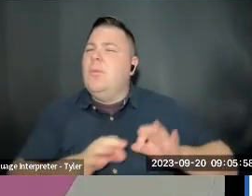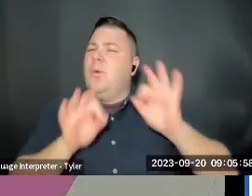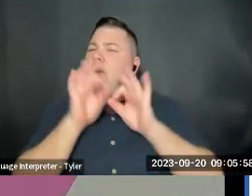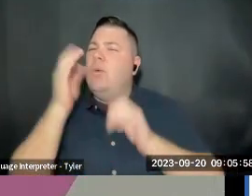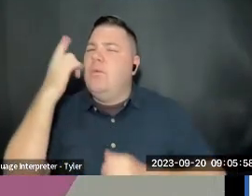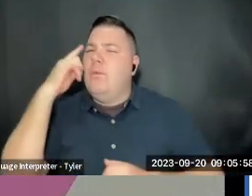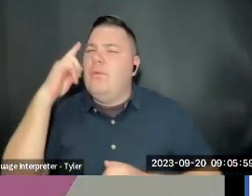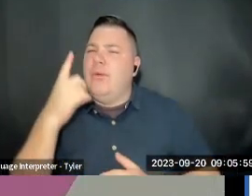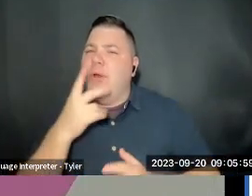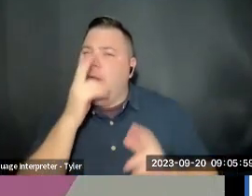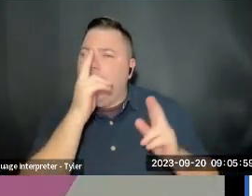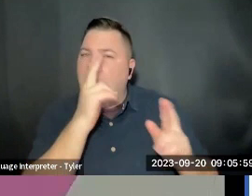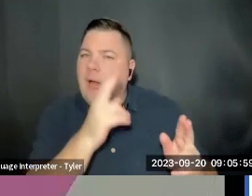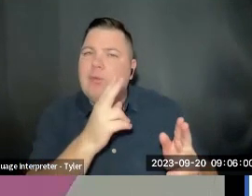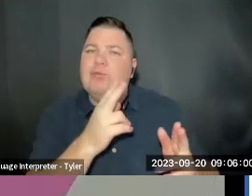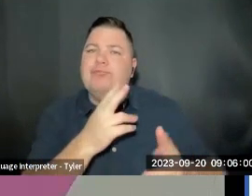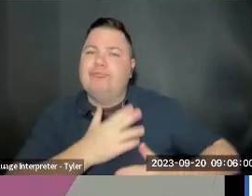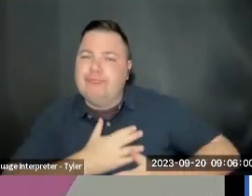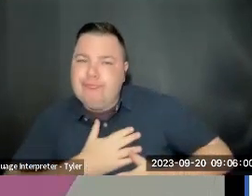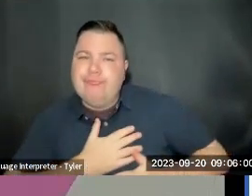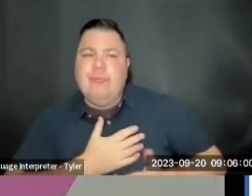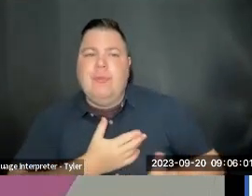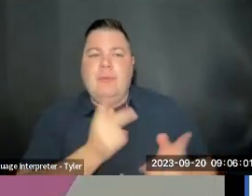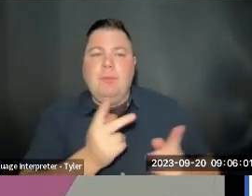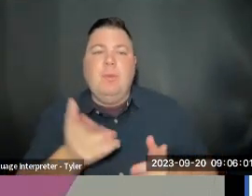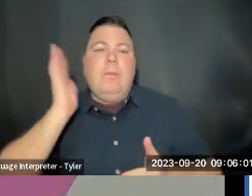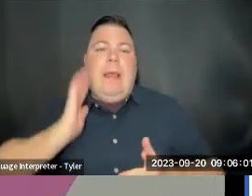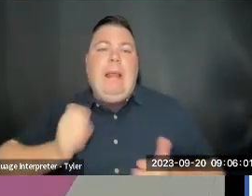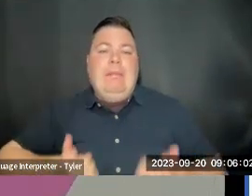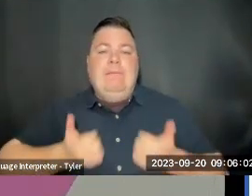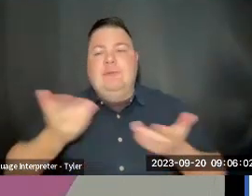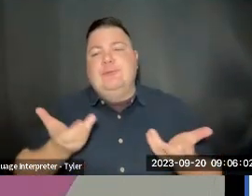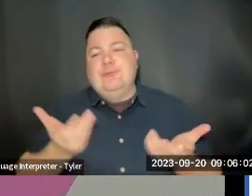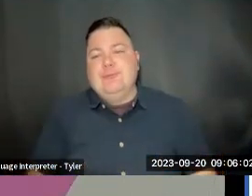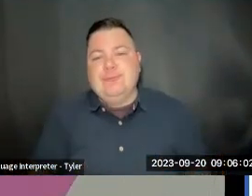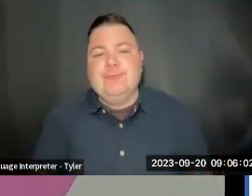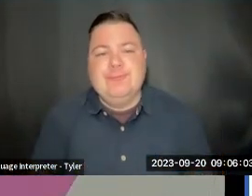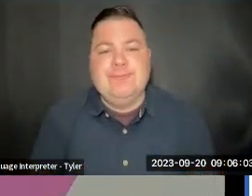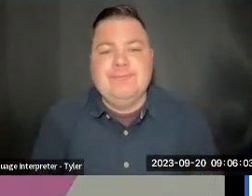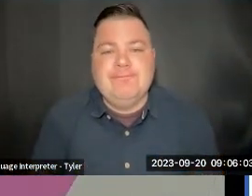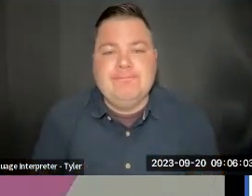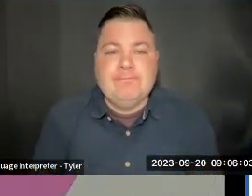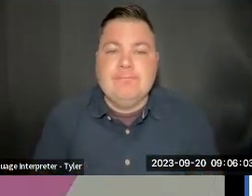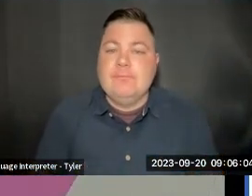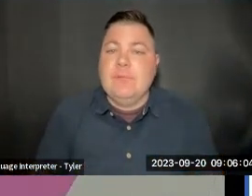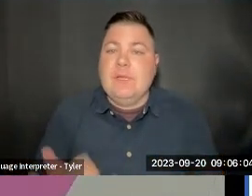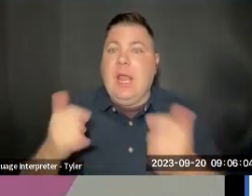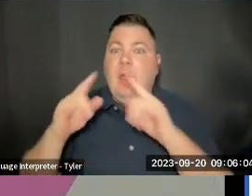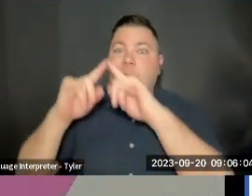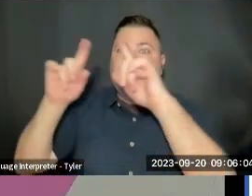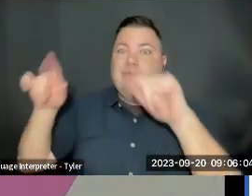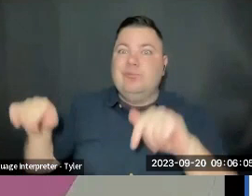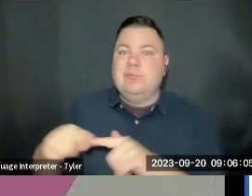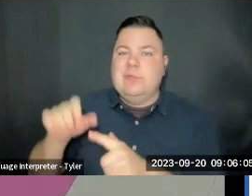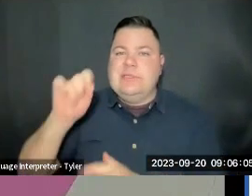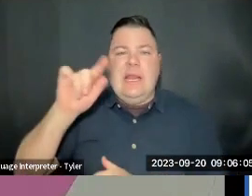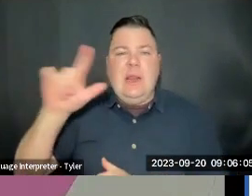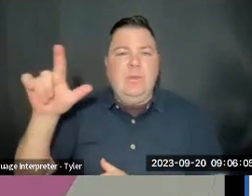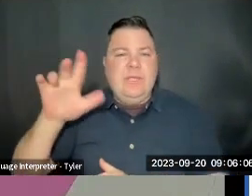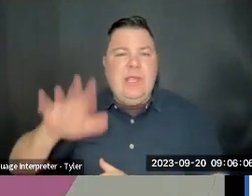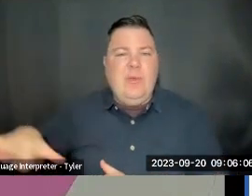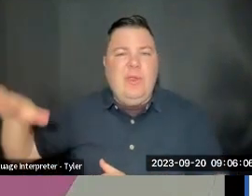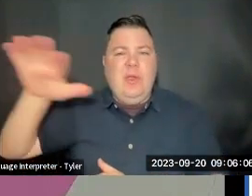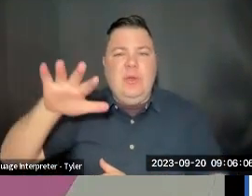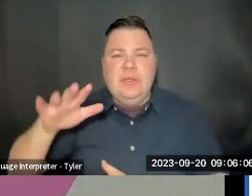expressing gratitude for the people on this land before us. Currently on screen is a map of the St. Louis area with